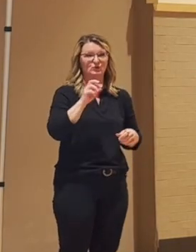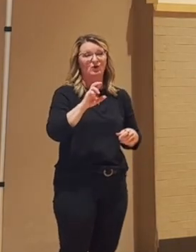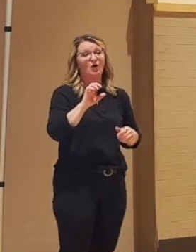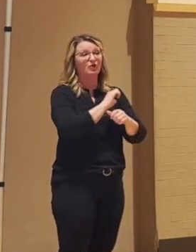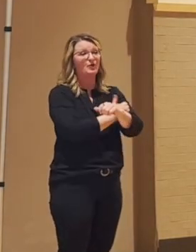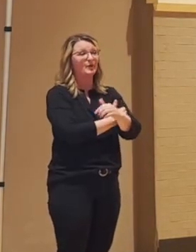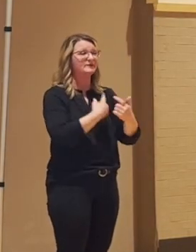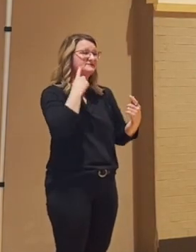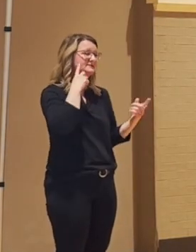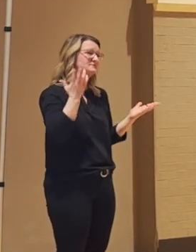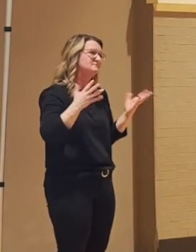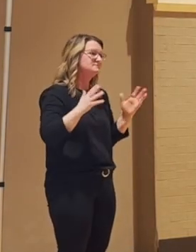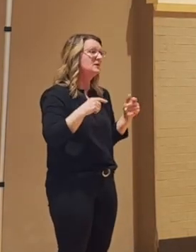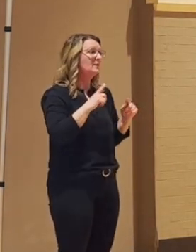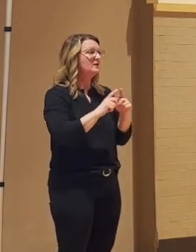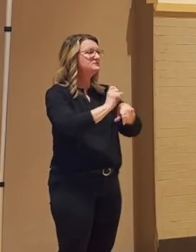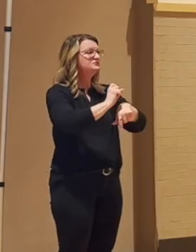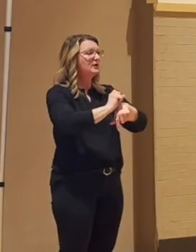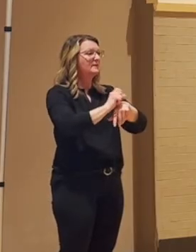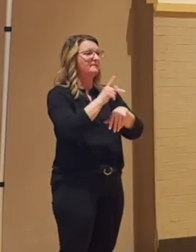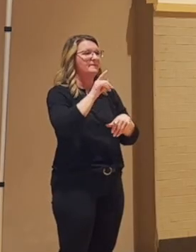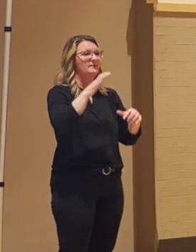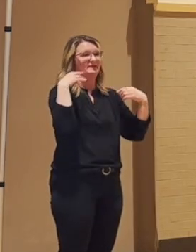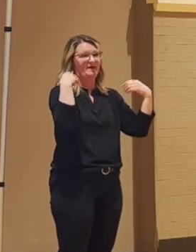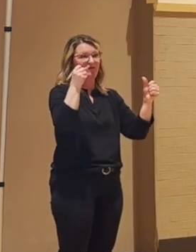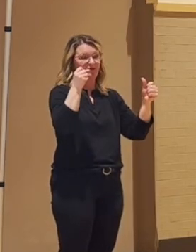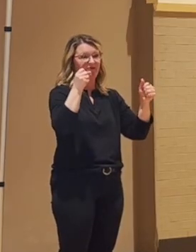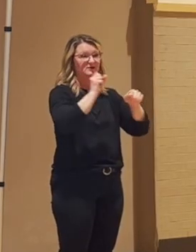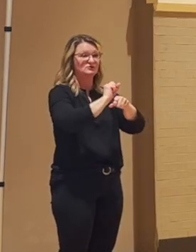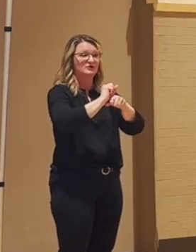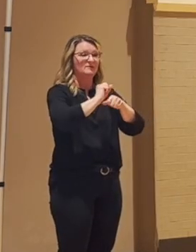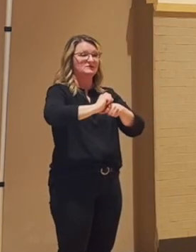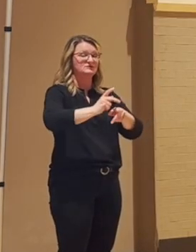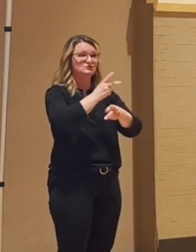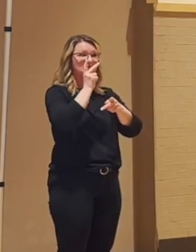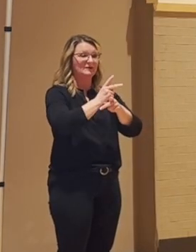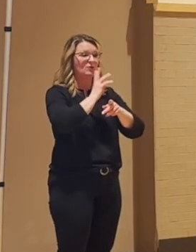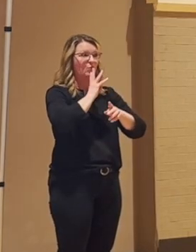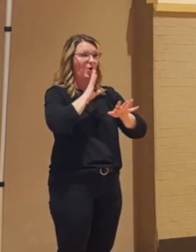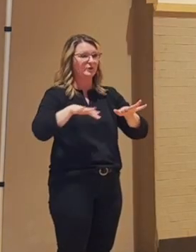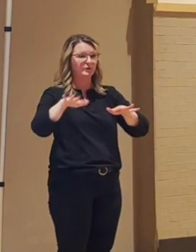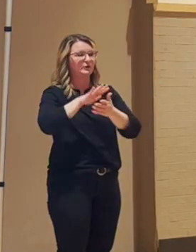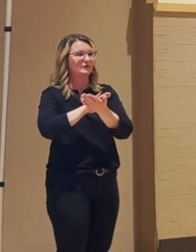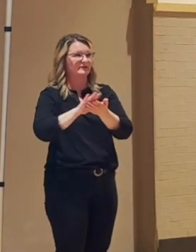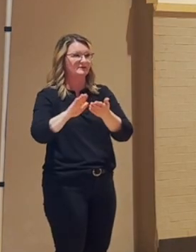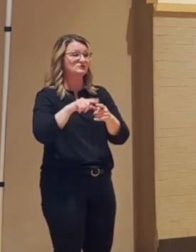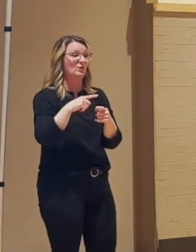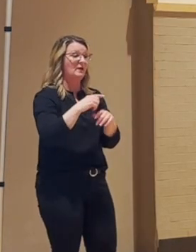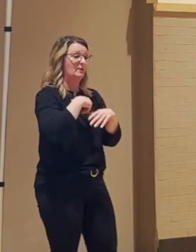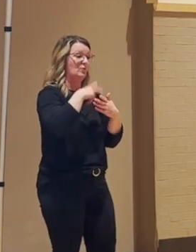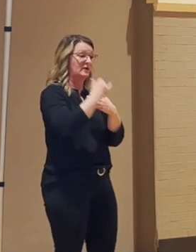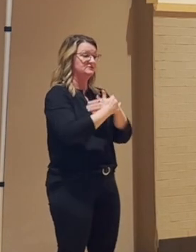pretty, but our job is public health, and our job is to keep our waterways clean. So when we're doing these projects,